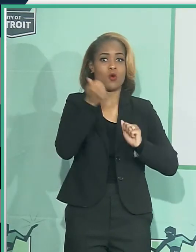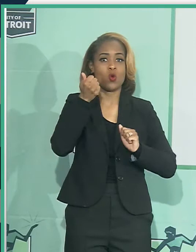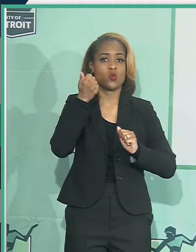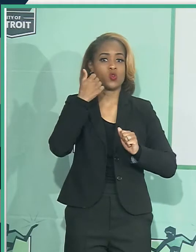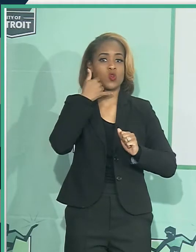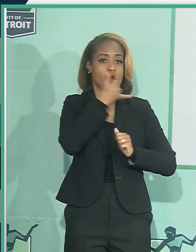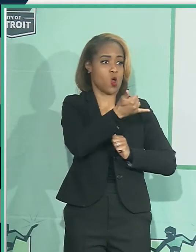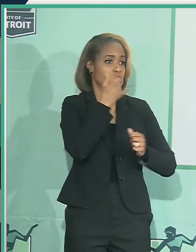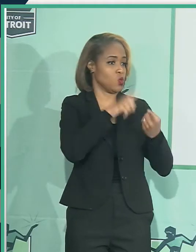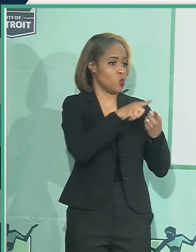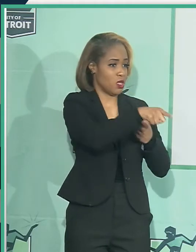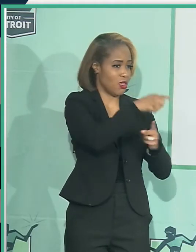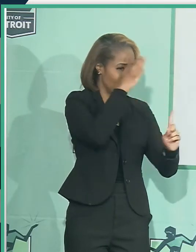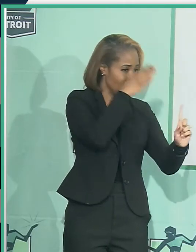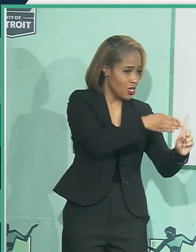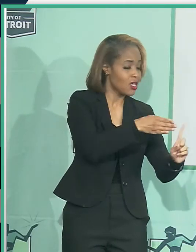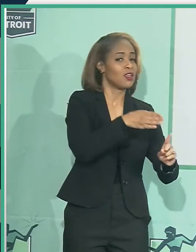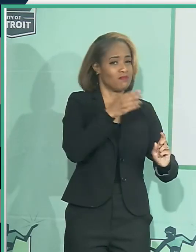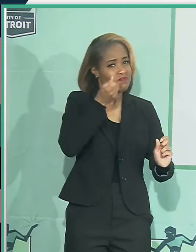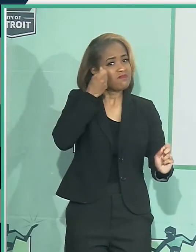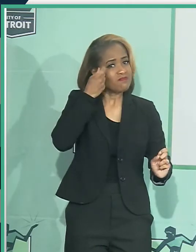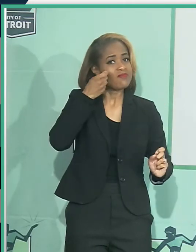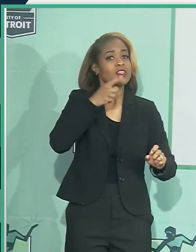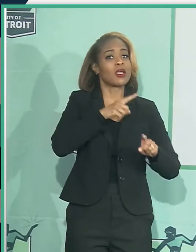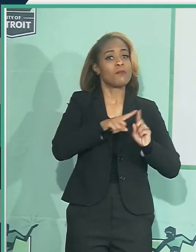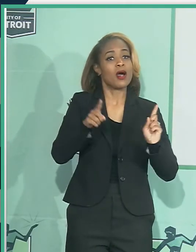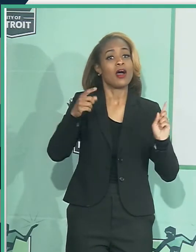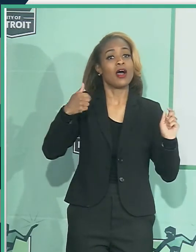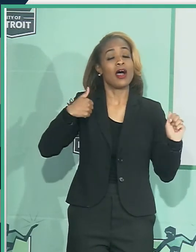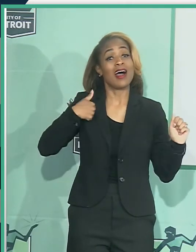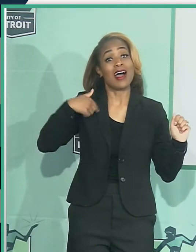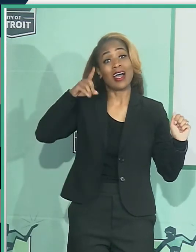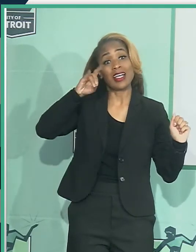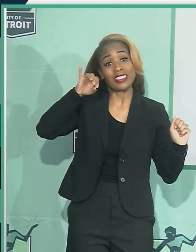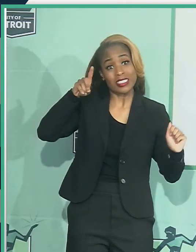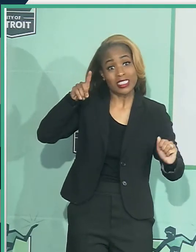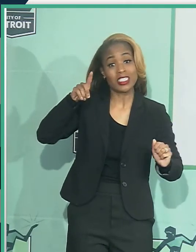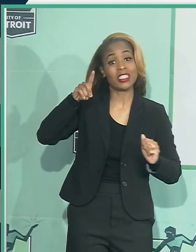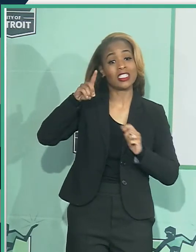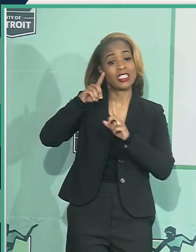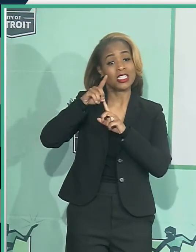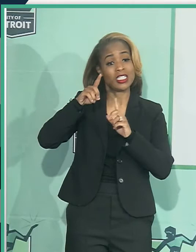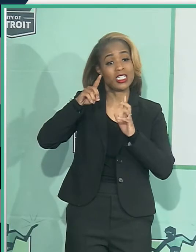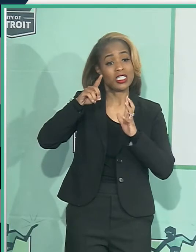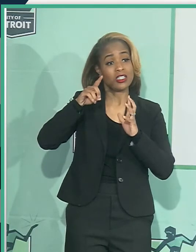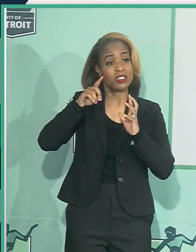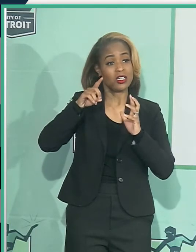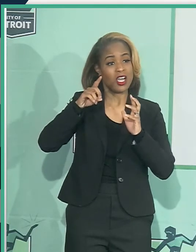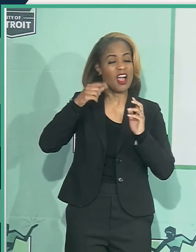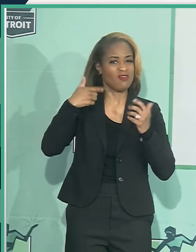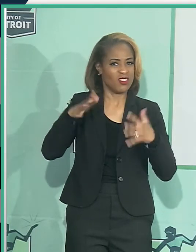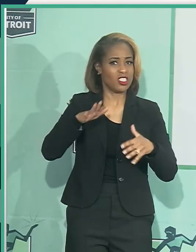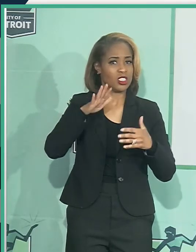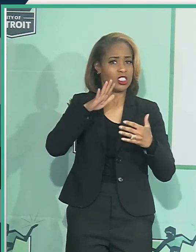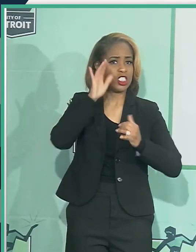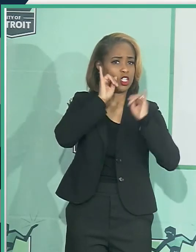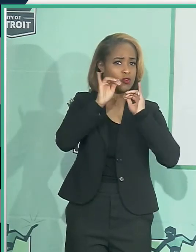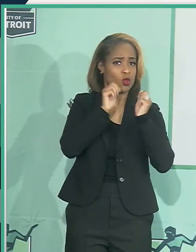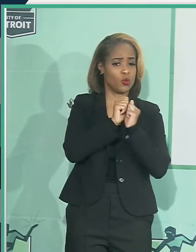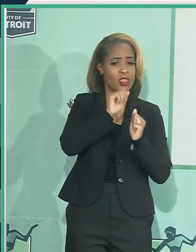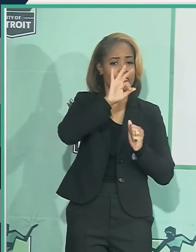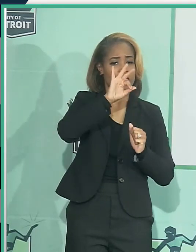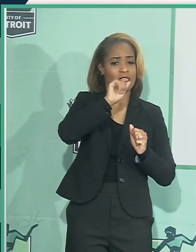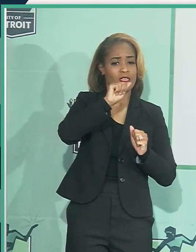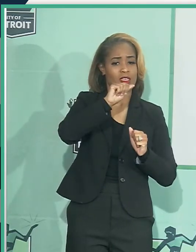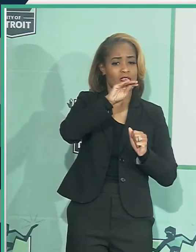I think the answer is this. I did the Face the Nation interview in November, and they